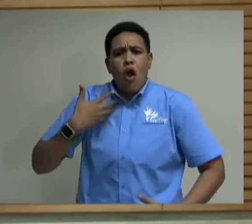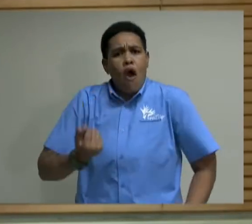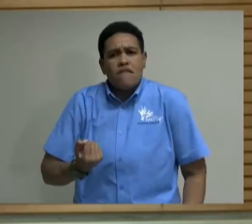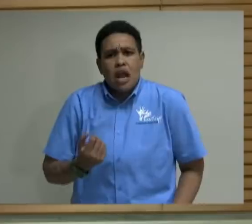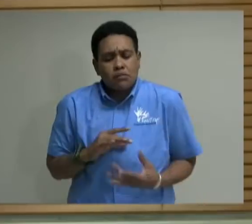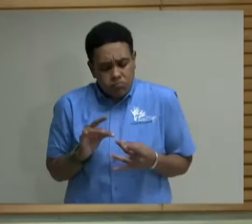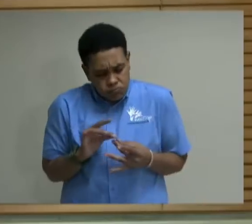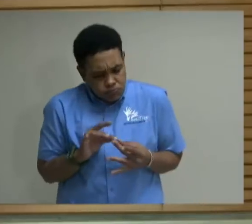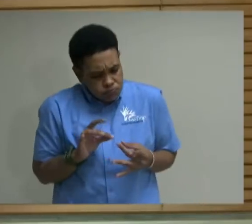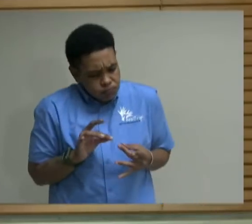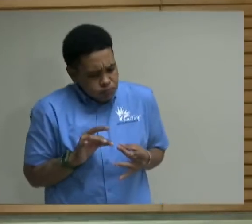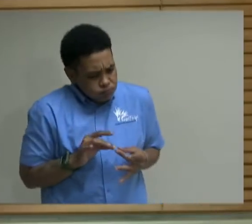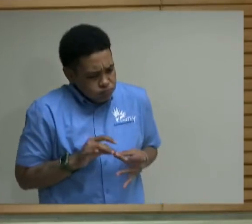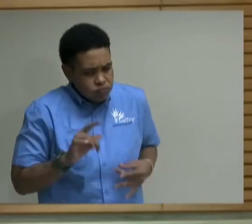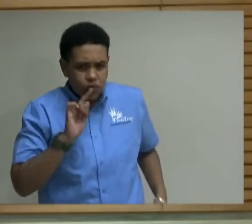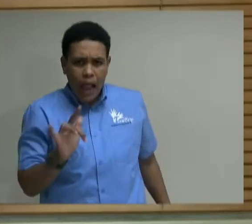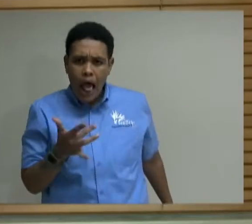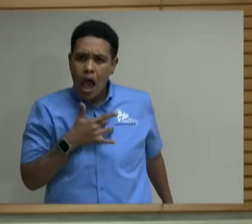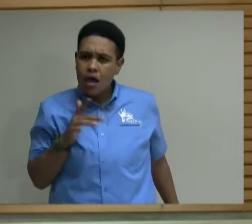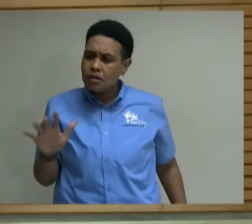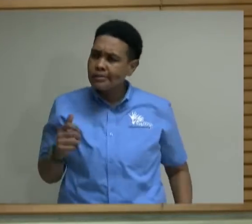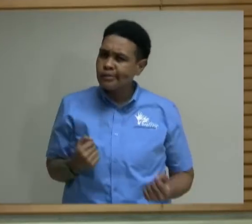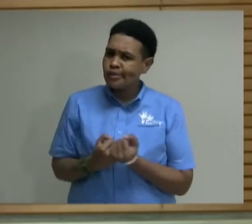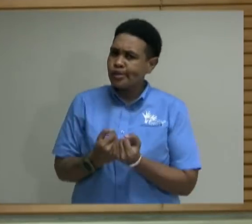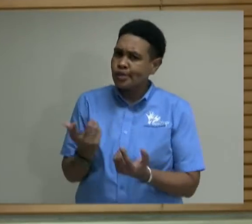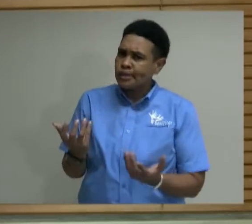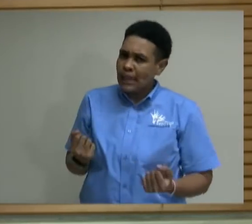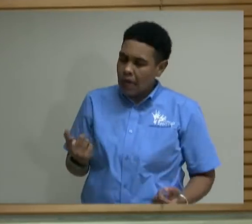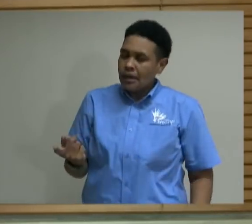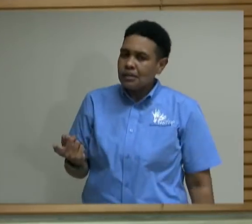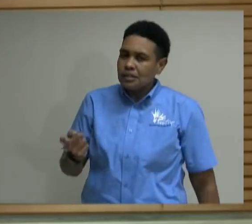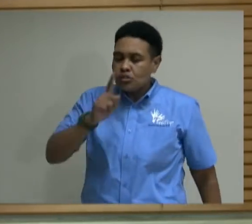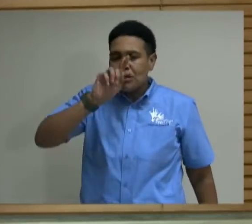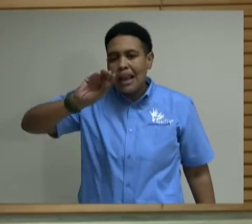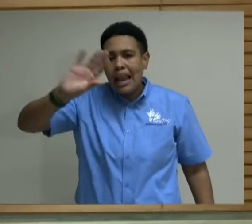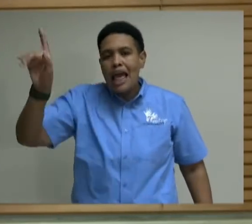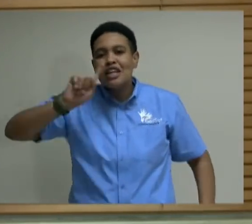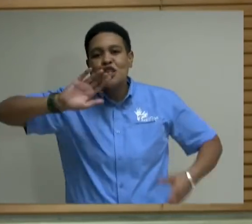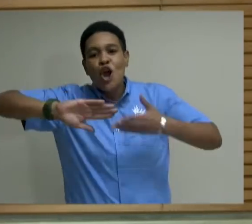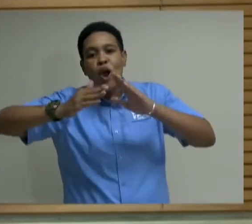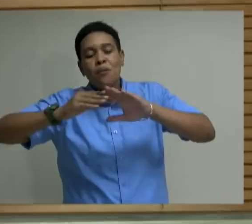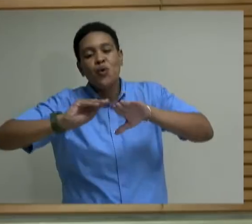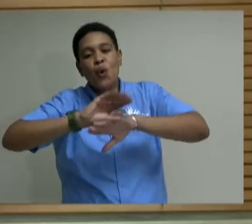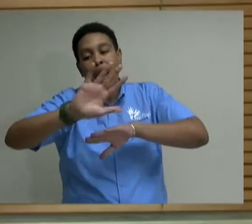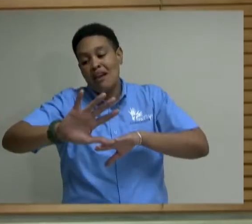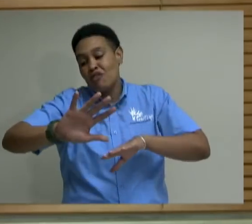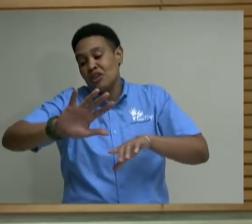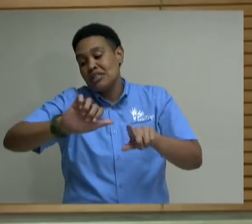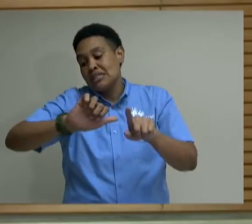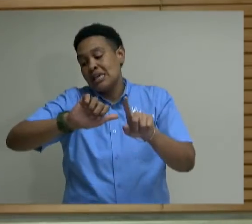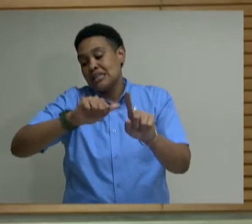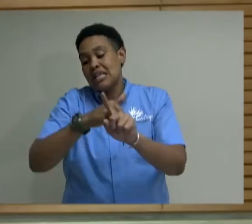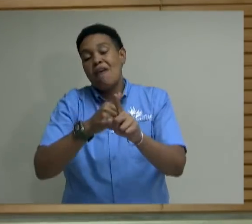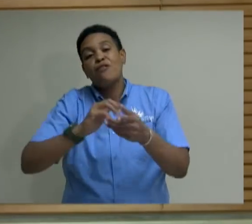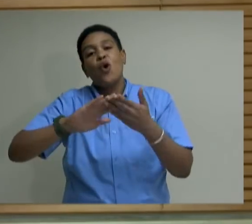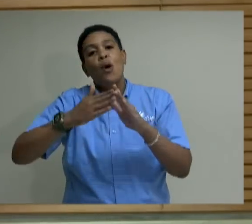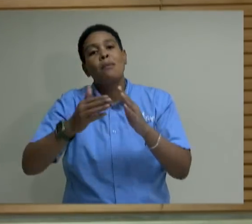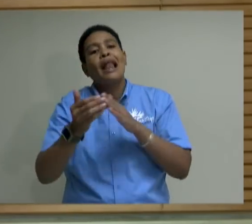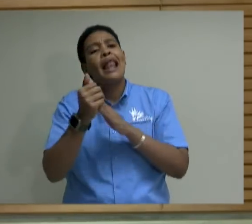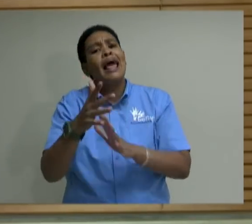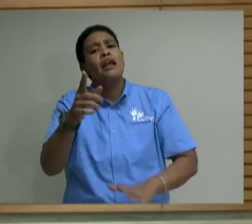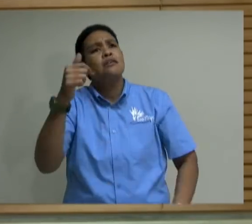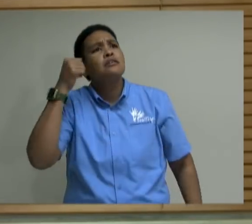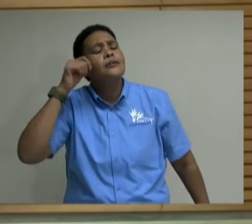confident, very appreciative of the support you receive, and clearly as a community influencer, community leader, you